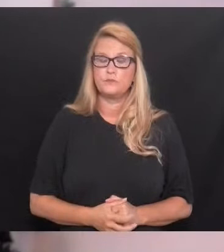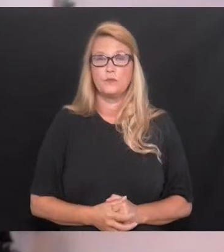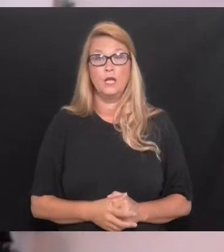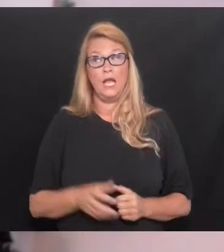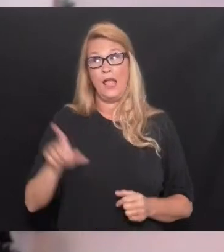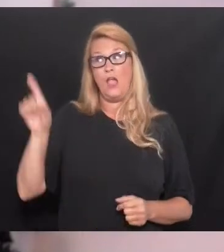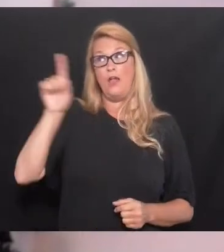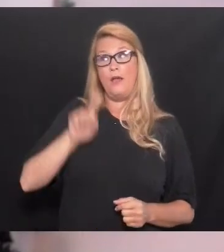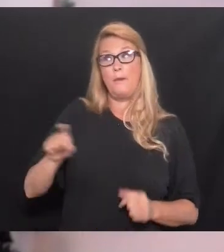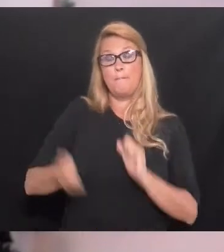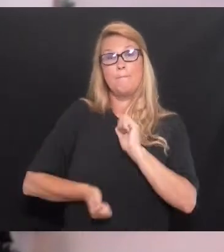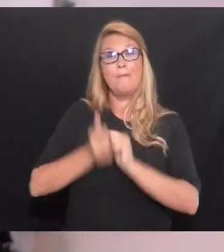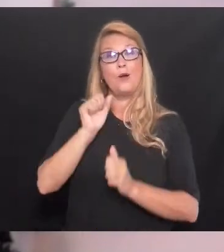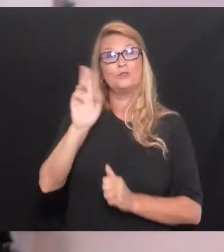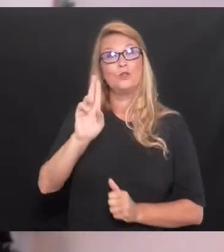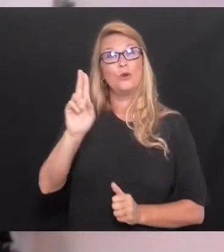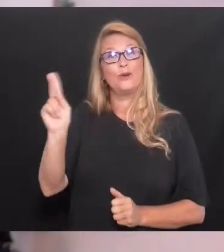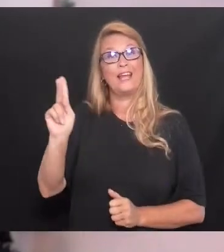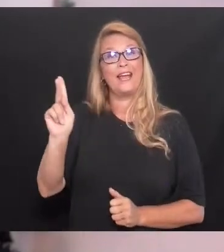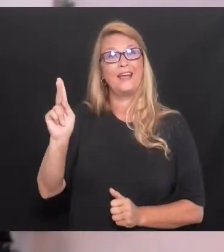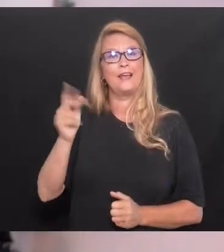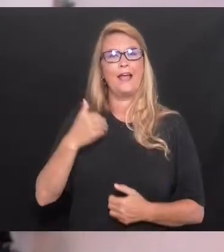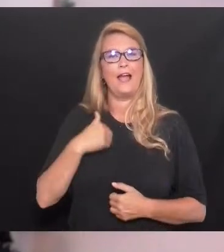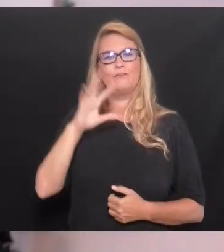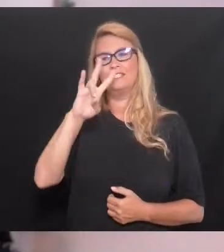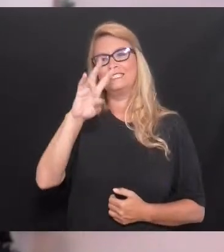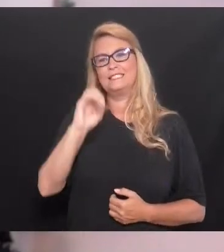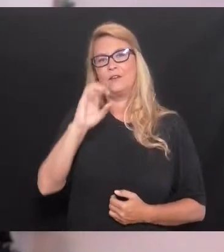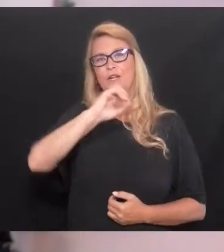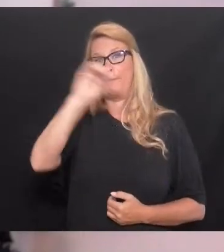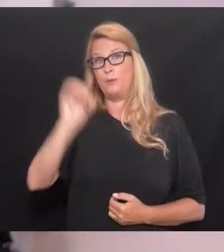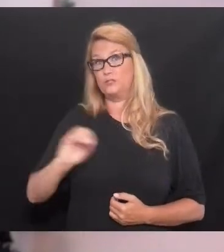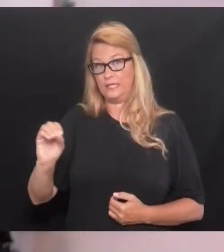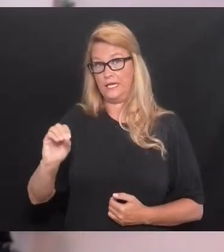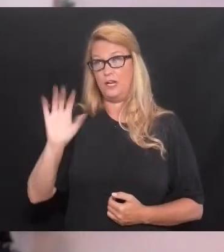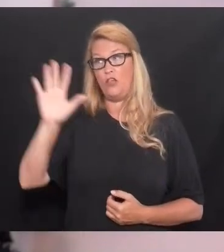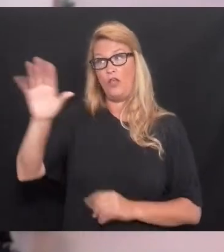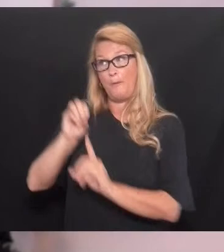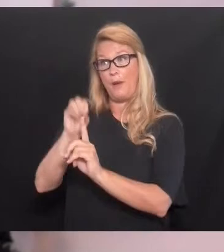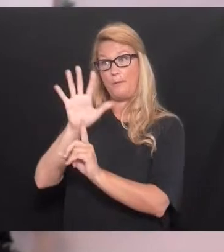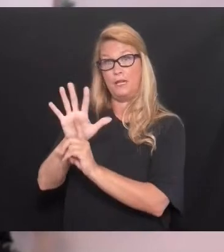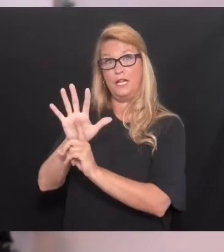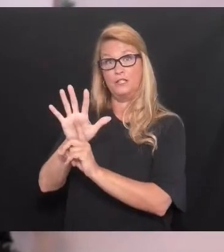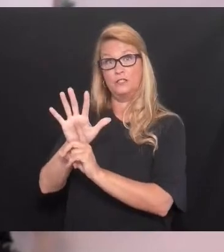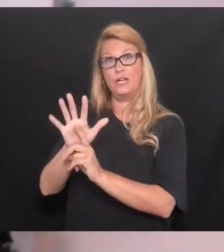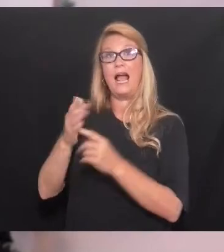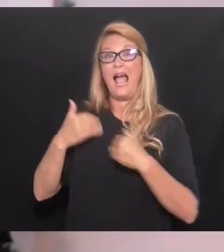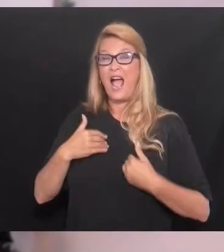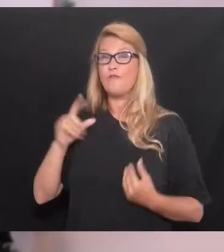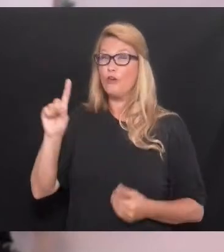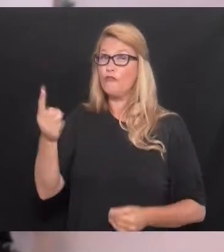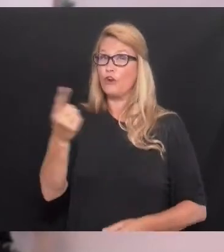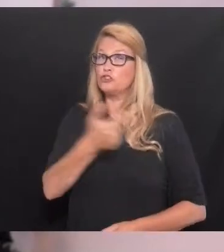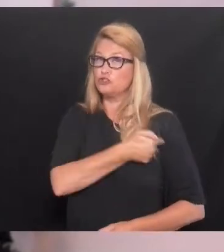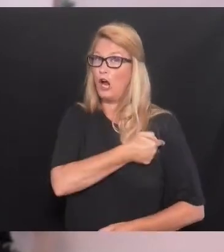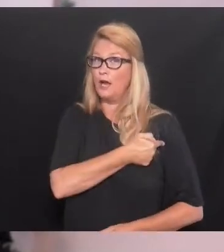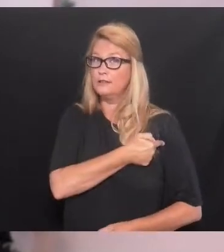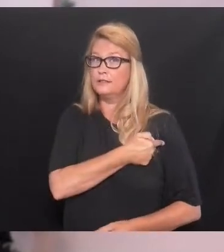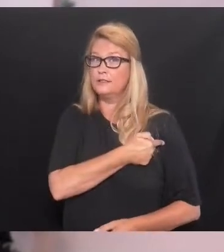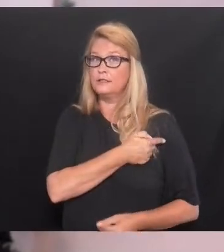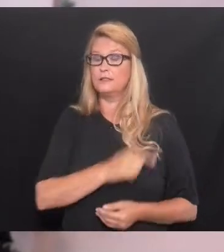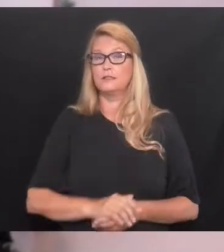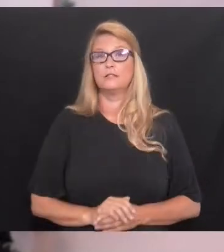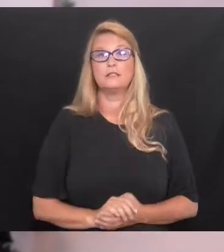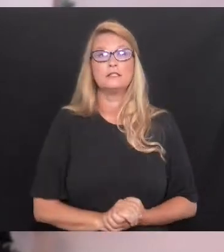of the United Kingdom, they have over 70% of their population having at least one shot. Two other pieces